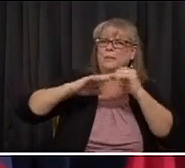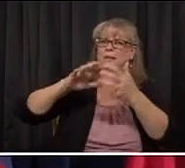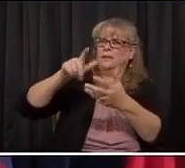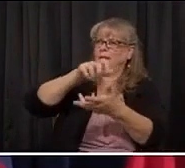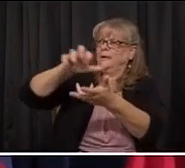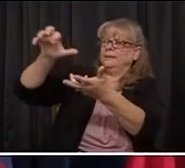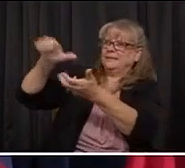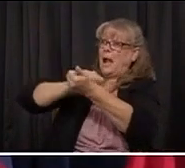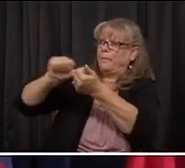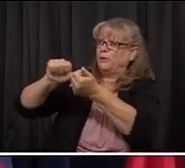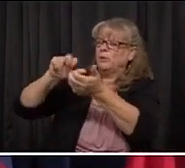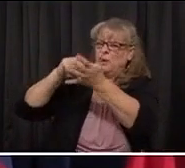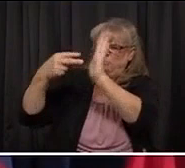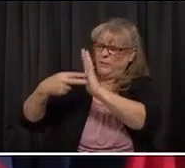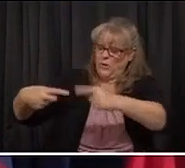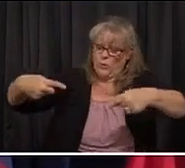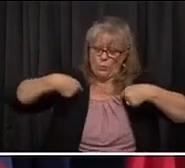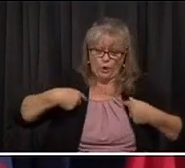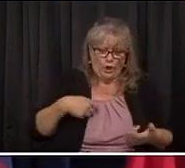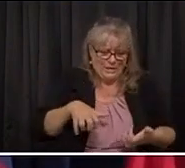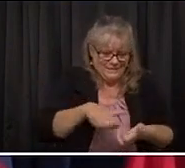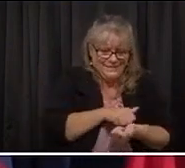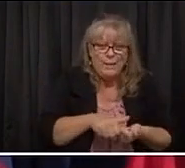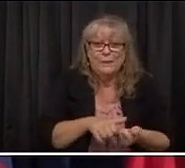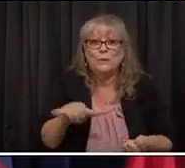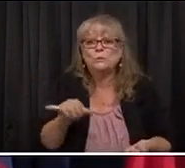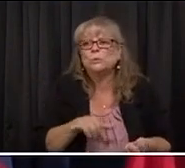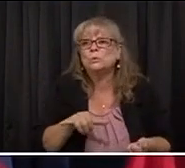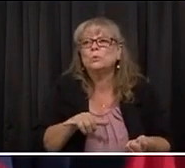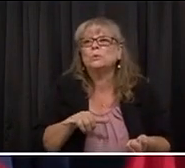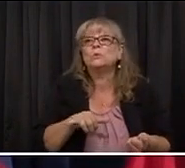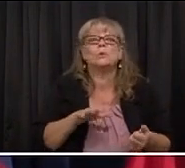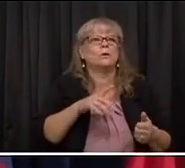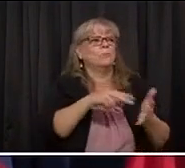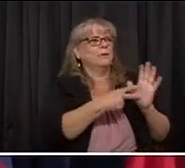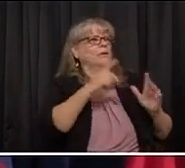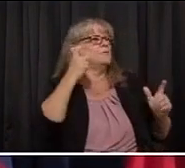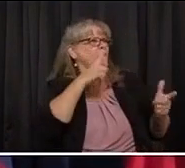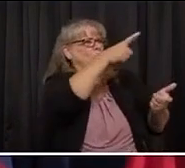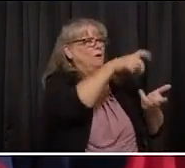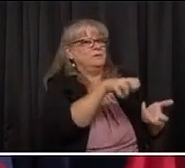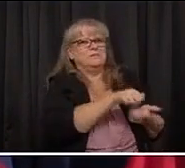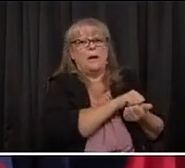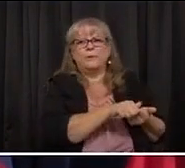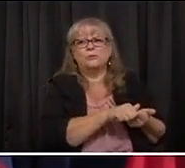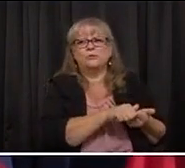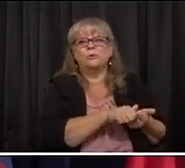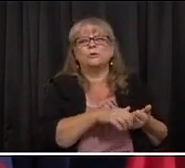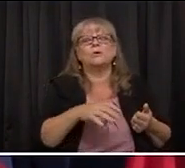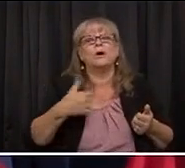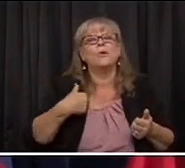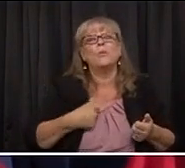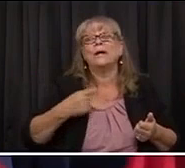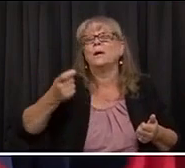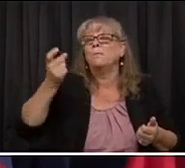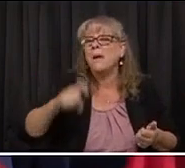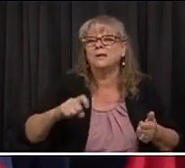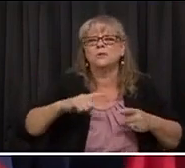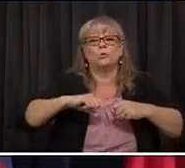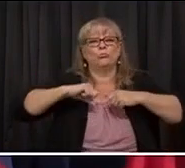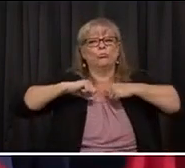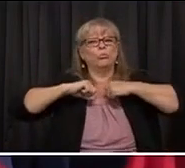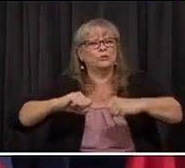desecrated. So we need to make sure that we protect all private property in Denver, and Denver Police Department is